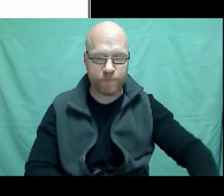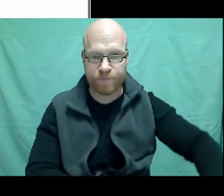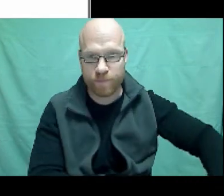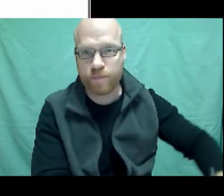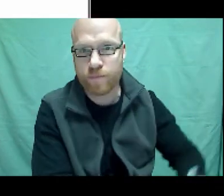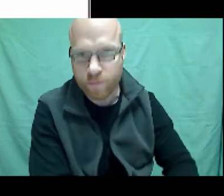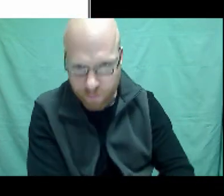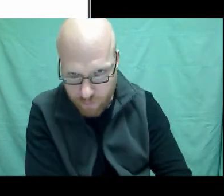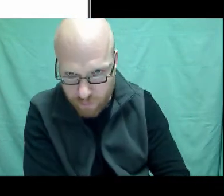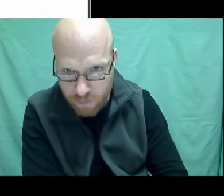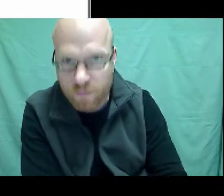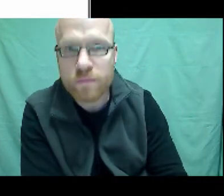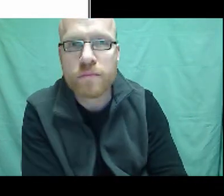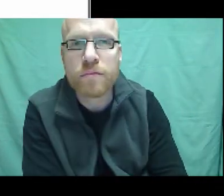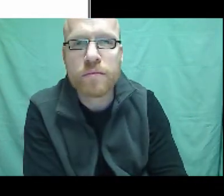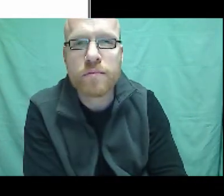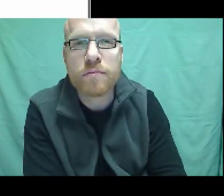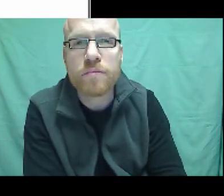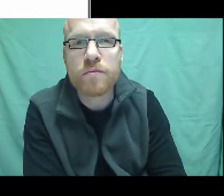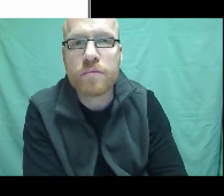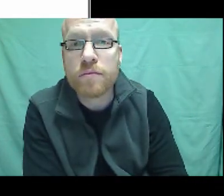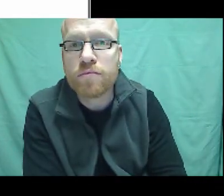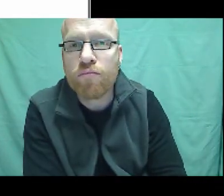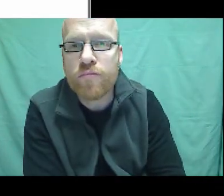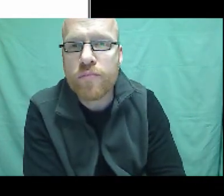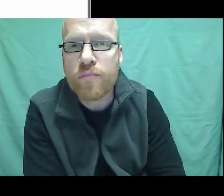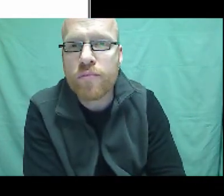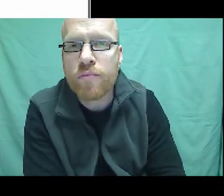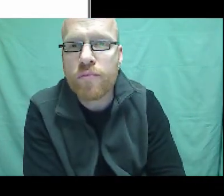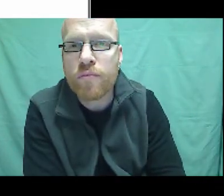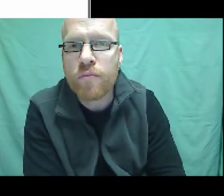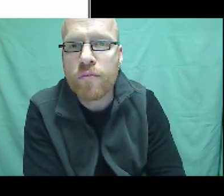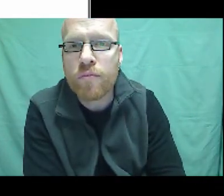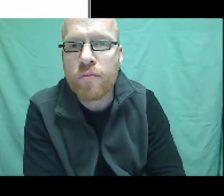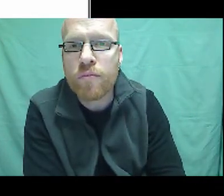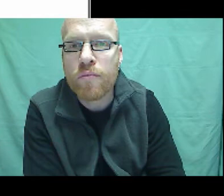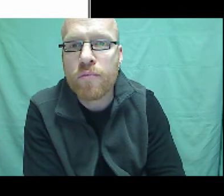down to the denominator, and it's 3 to the positive 5.